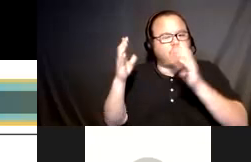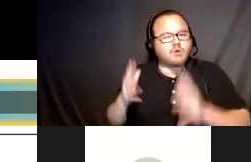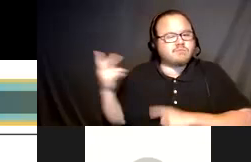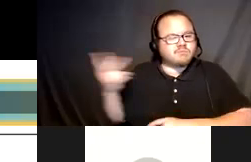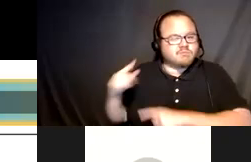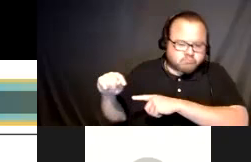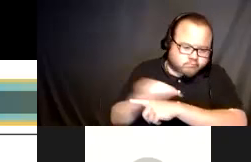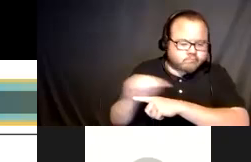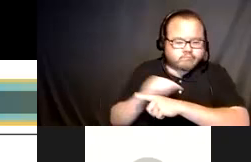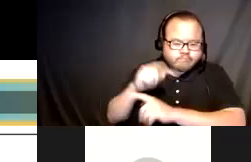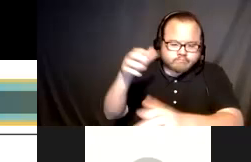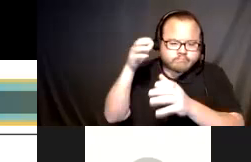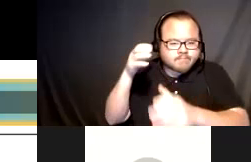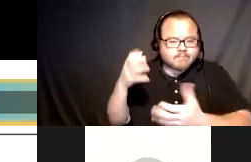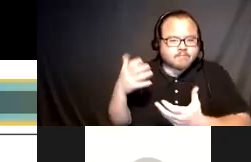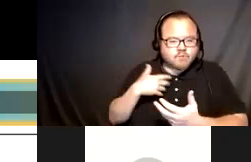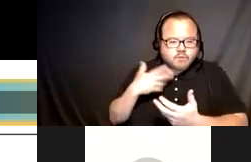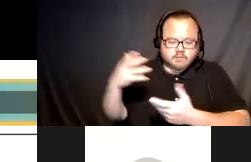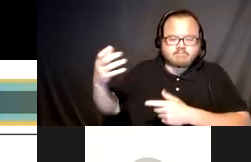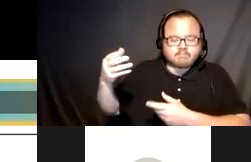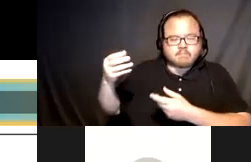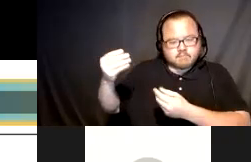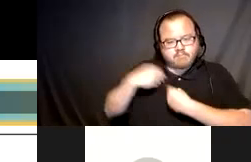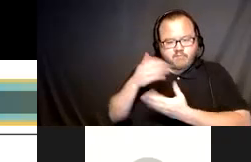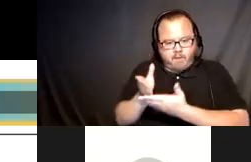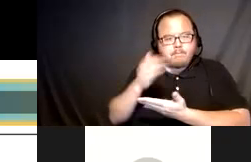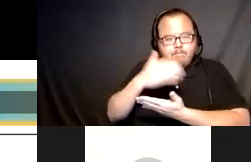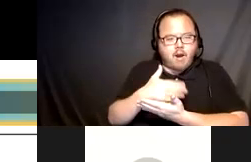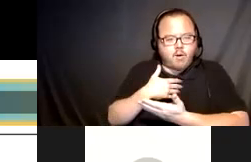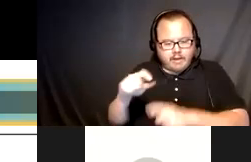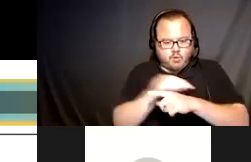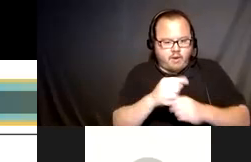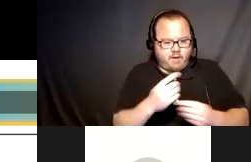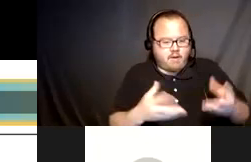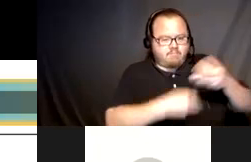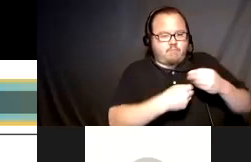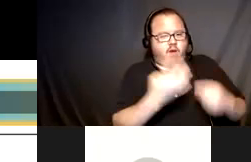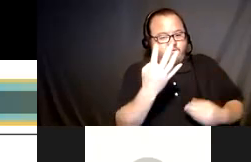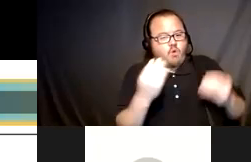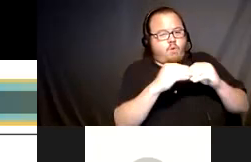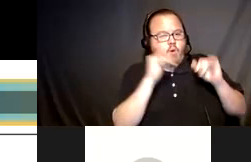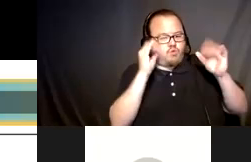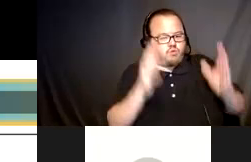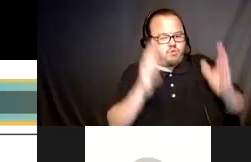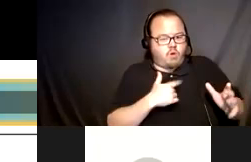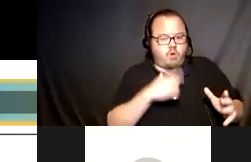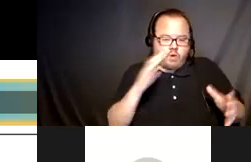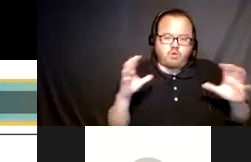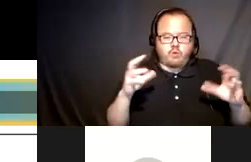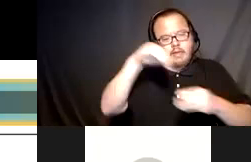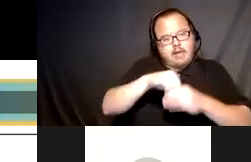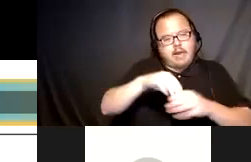have allotted some money to be able to train 4 more instructors so that we can actually be doing those trainings